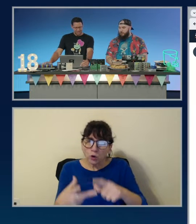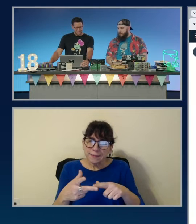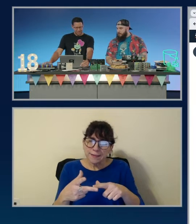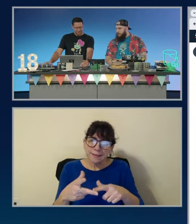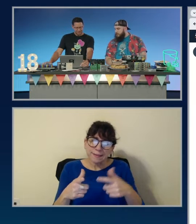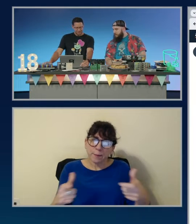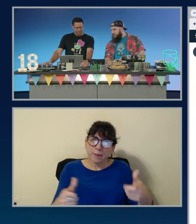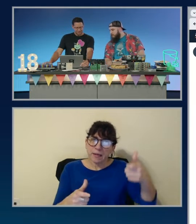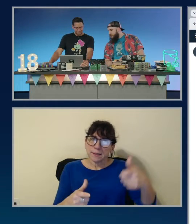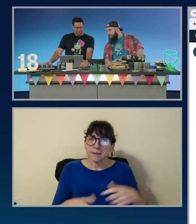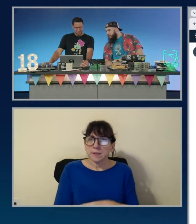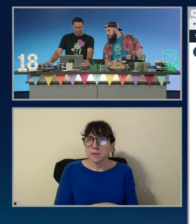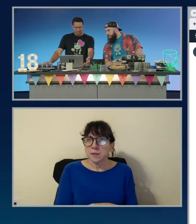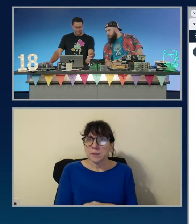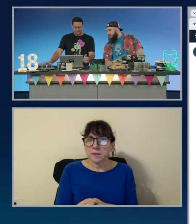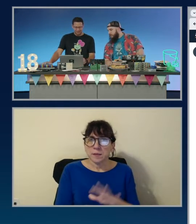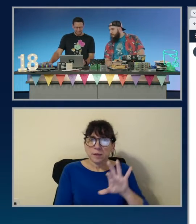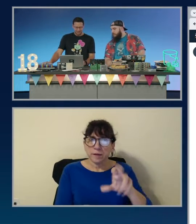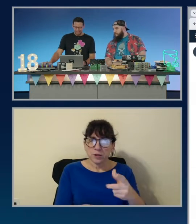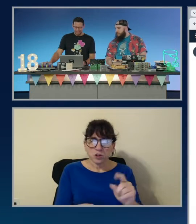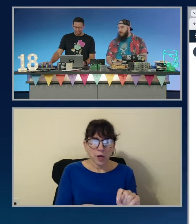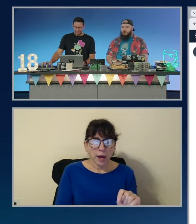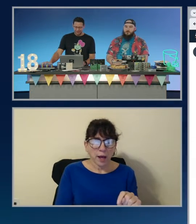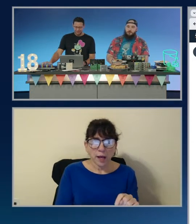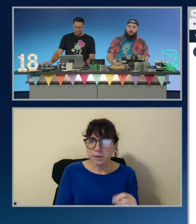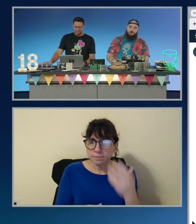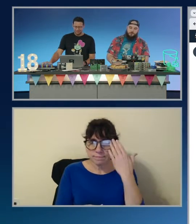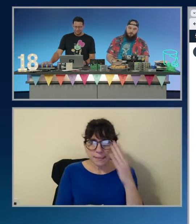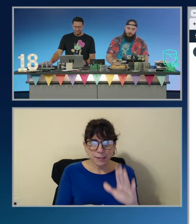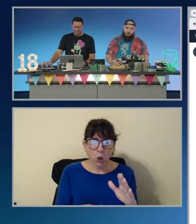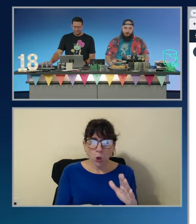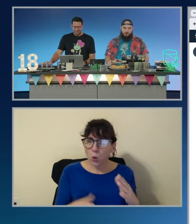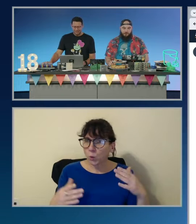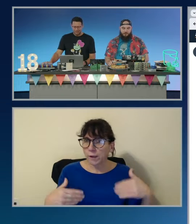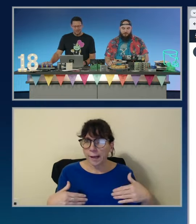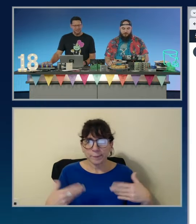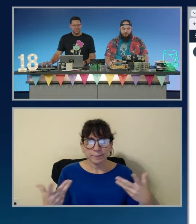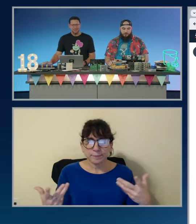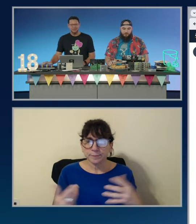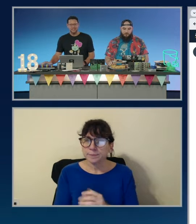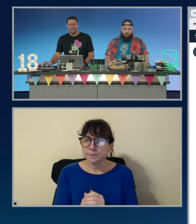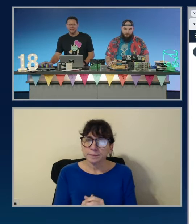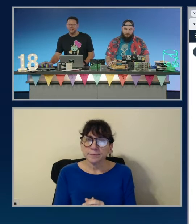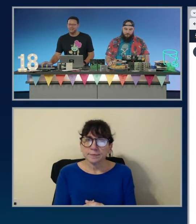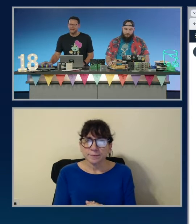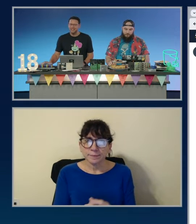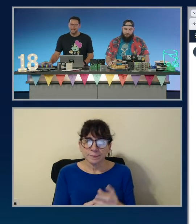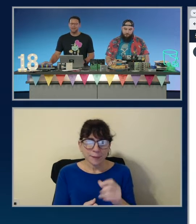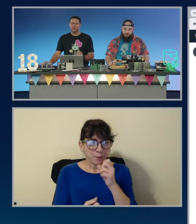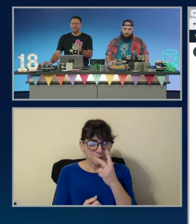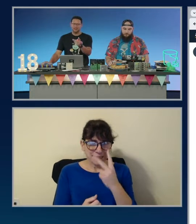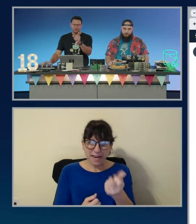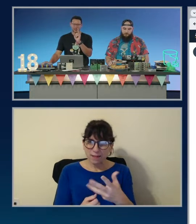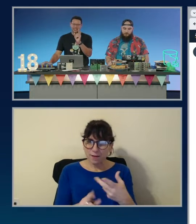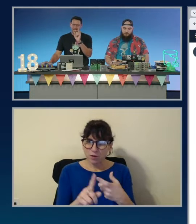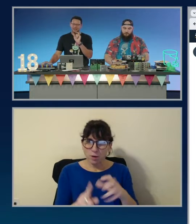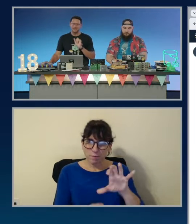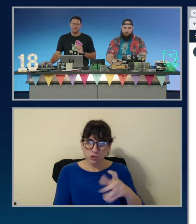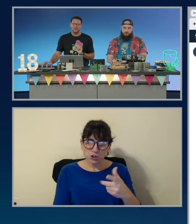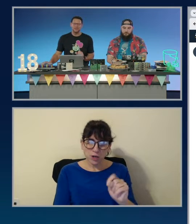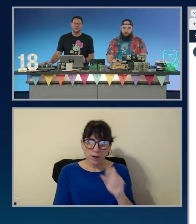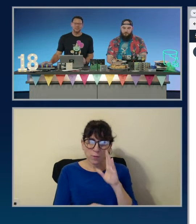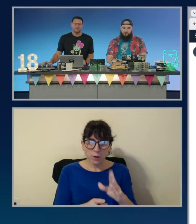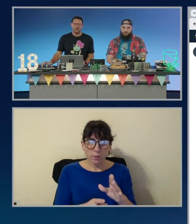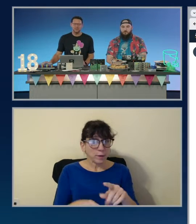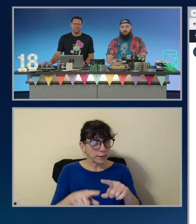Okay. chat does nope. Chat doesn't know yet. Chat doesn't know yet, so we'll see what chat Not says. seeing anything from chat yet. So hey, chat, we're gonna count on